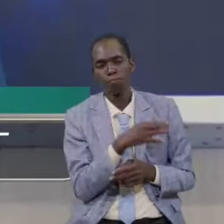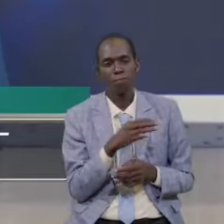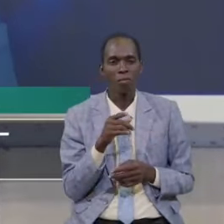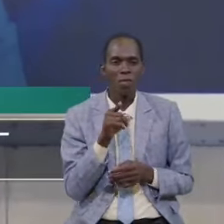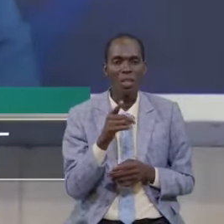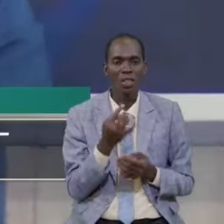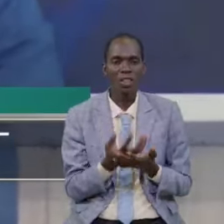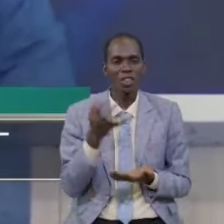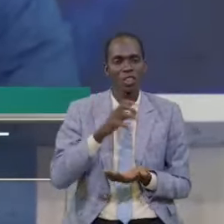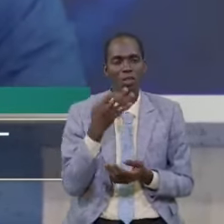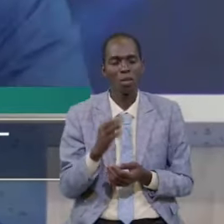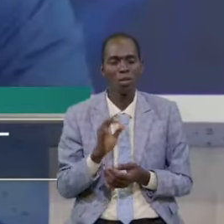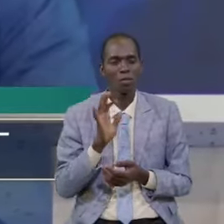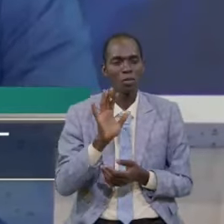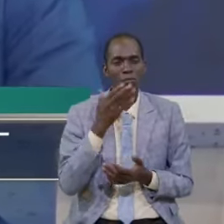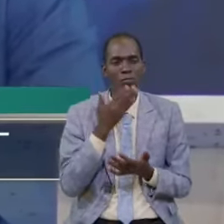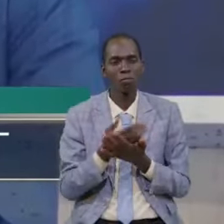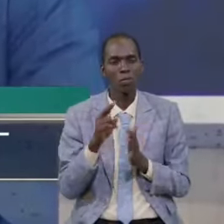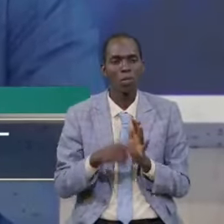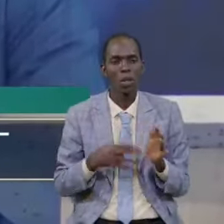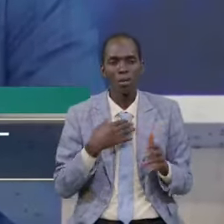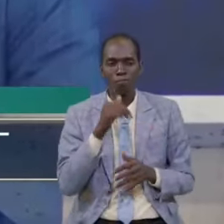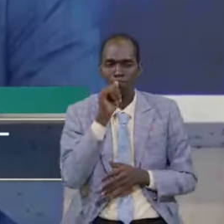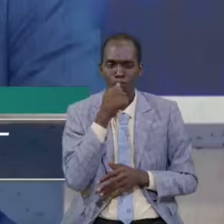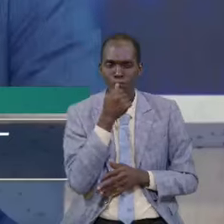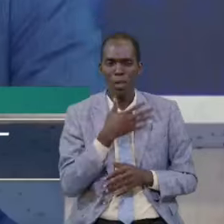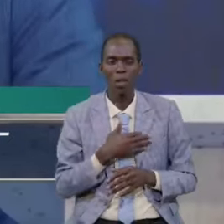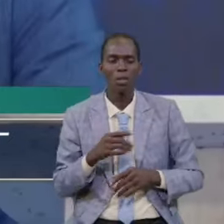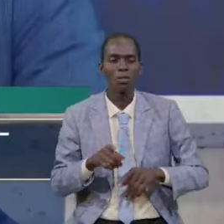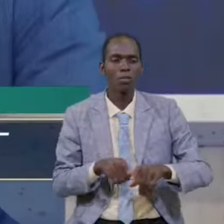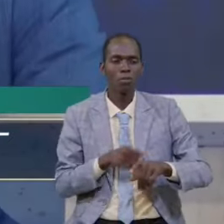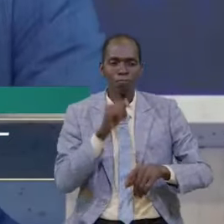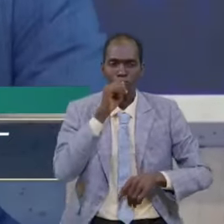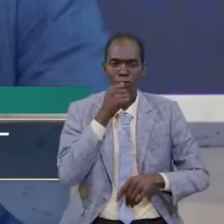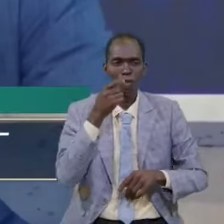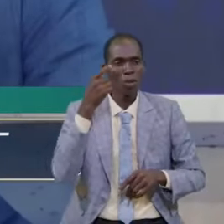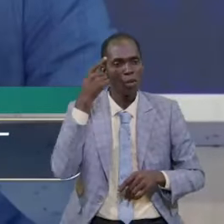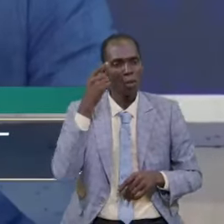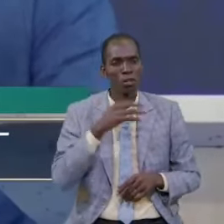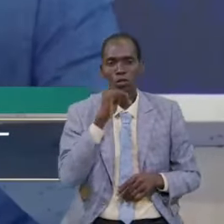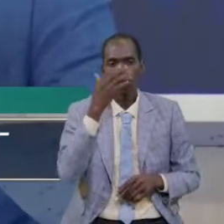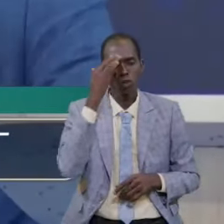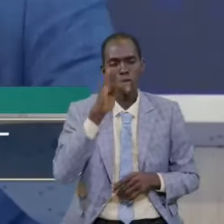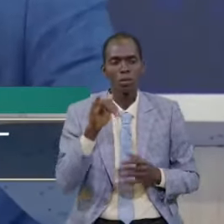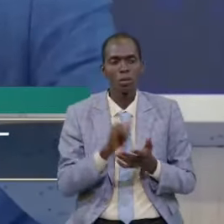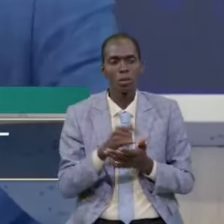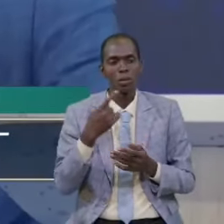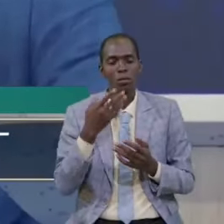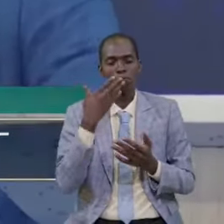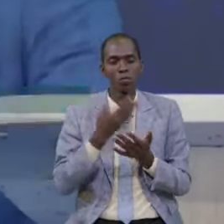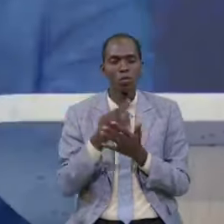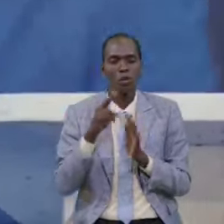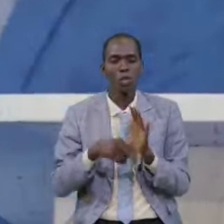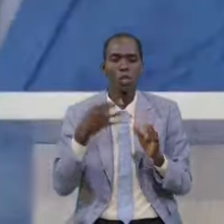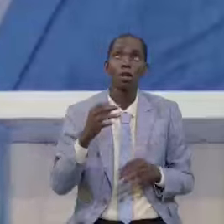longsuffering, not knowing that the goodness of God leadeth thee to repentance.